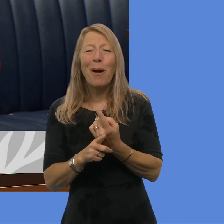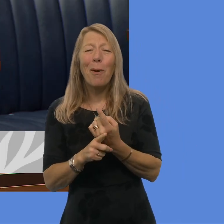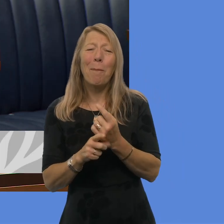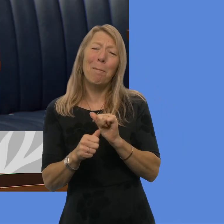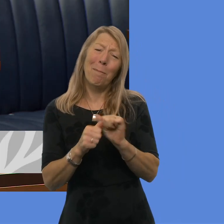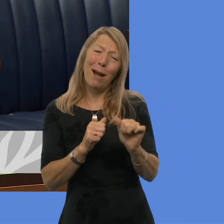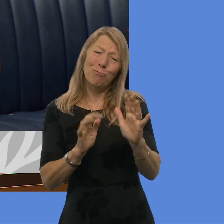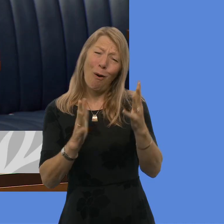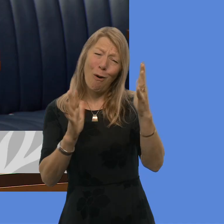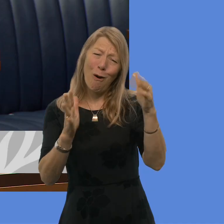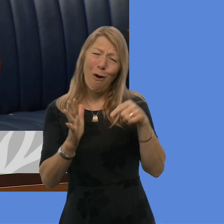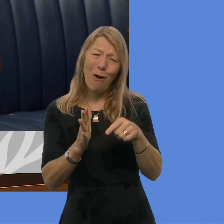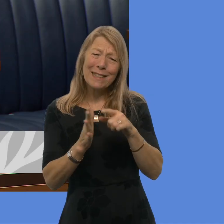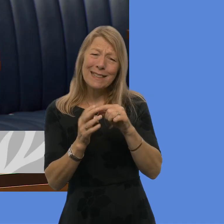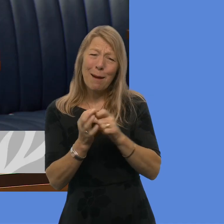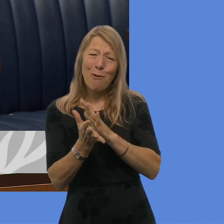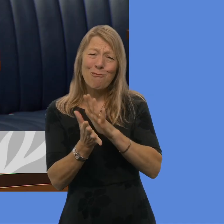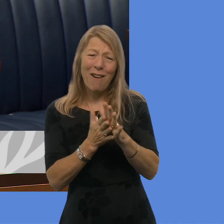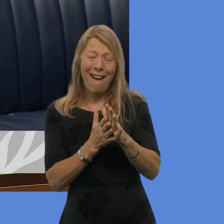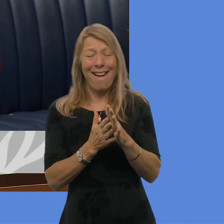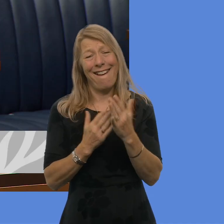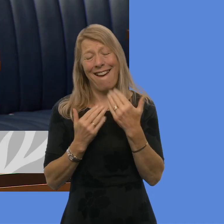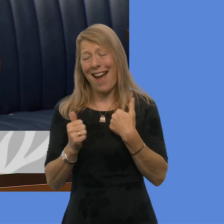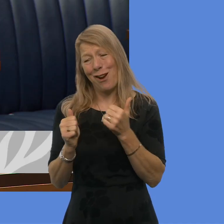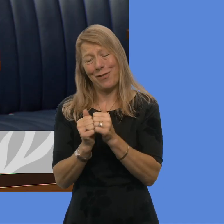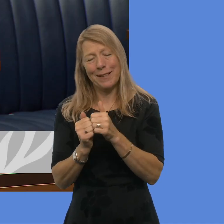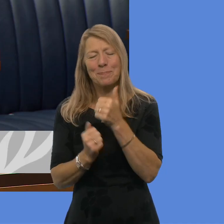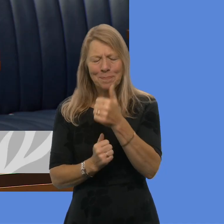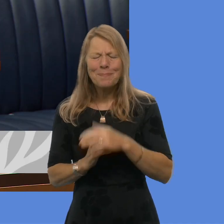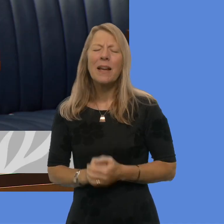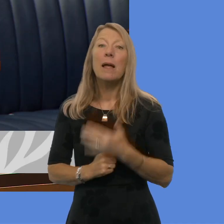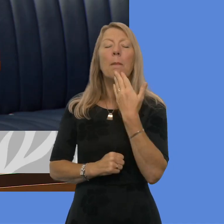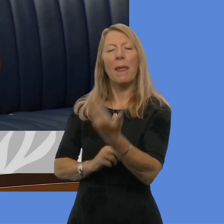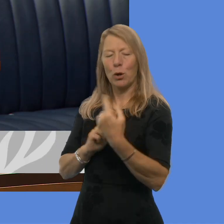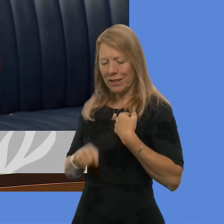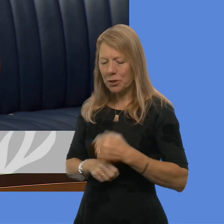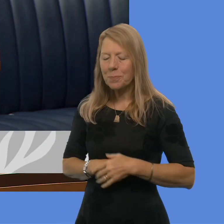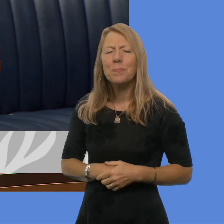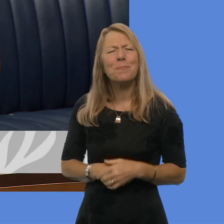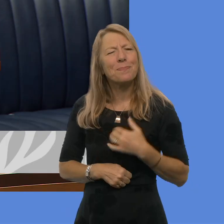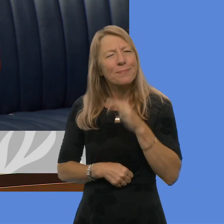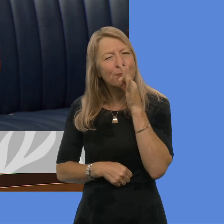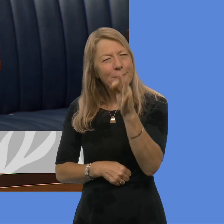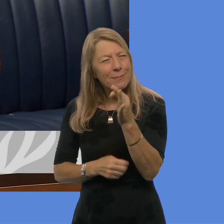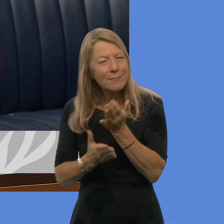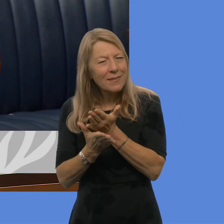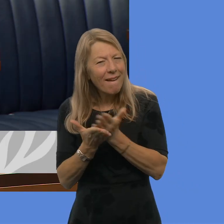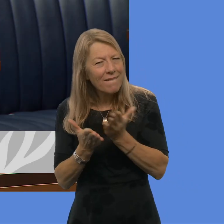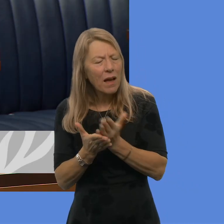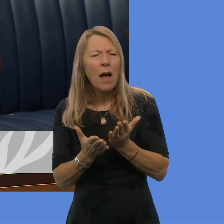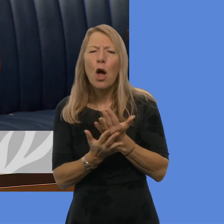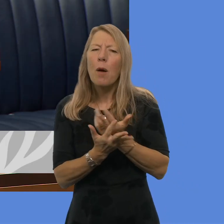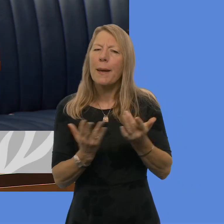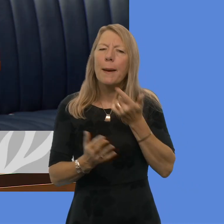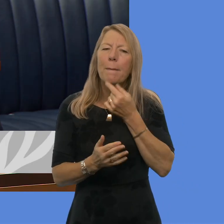Deborah. First Minister, thank you for your answer. Can I ask you to provide clarification as to how many have applied